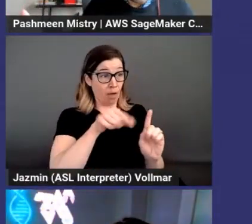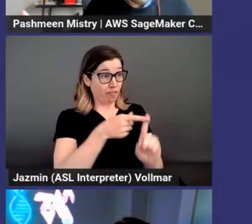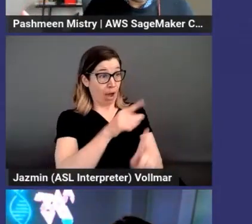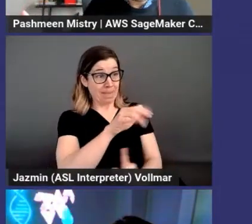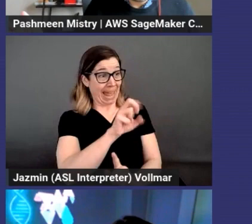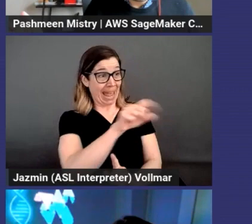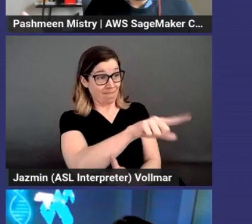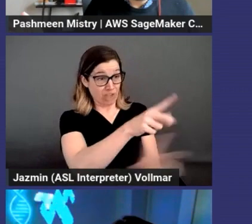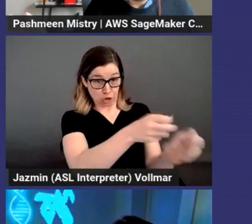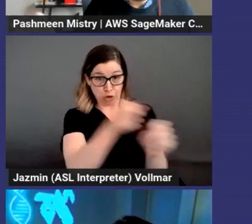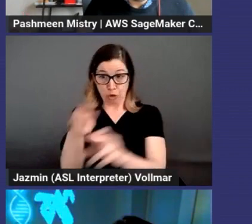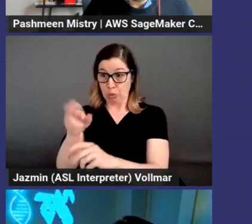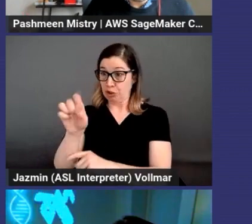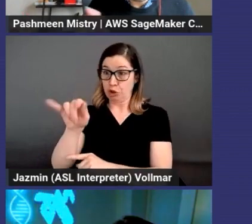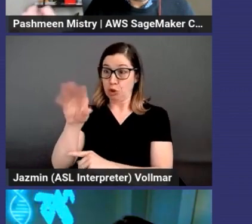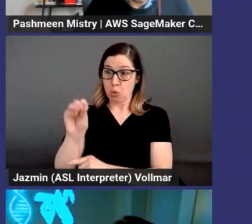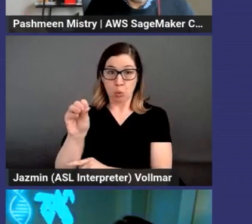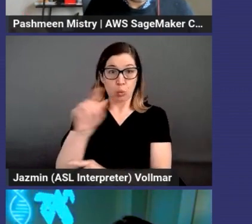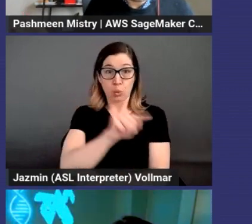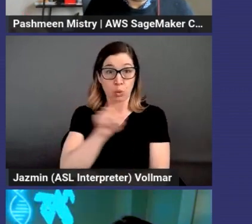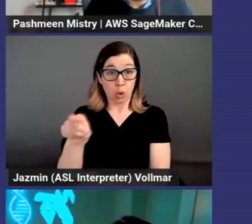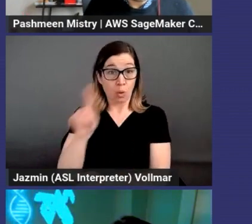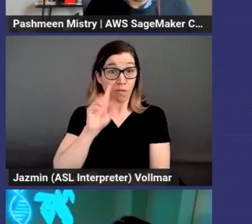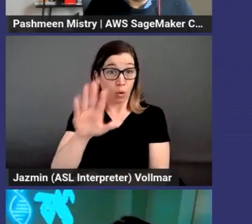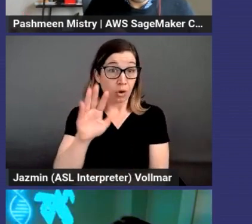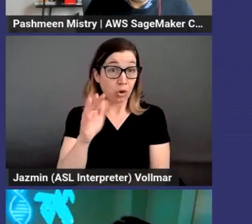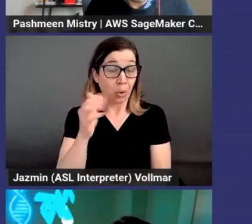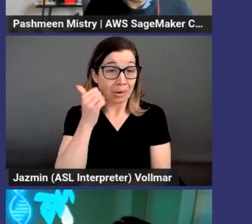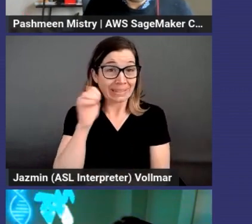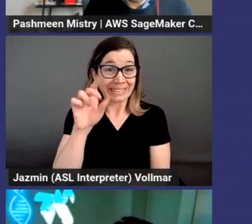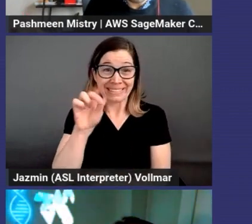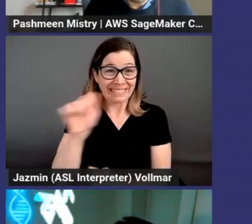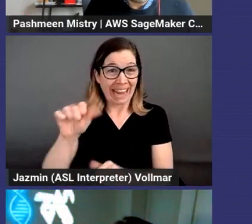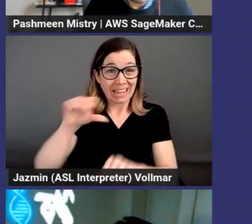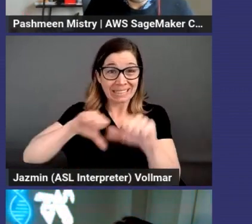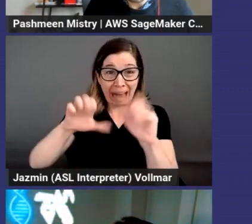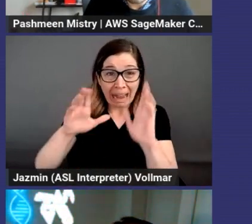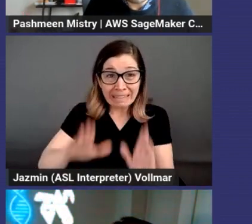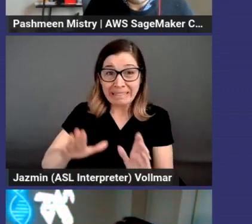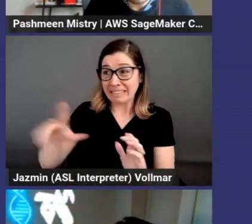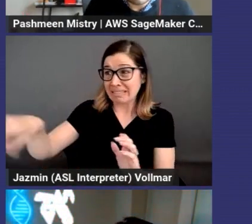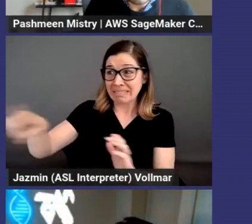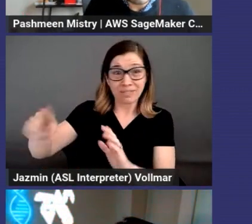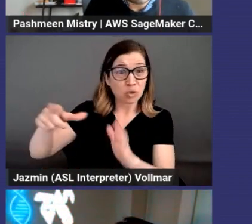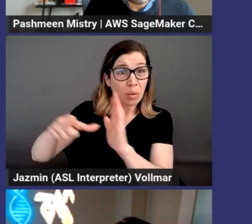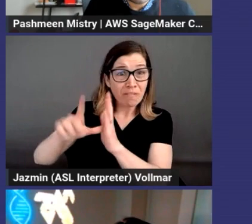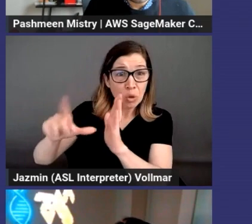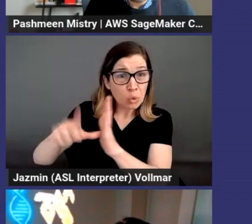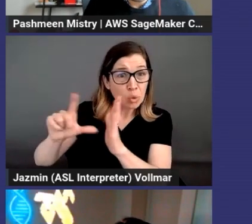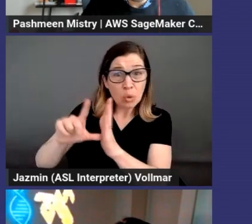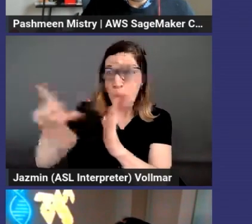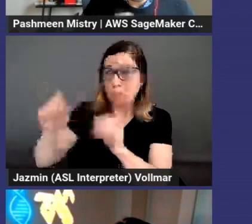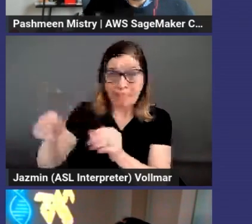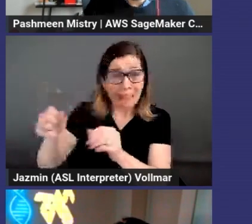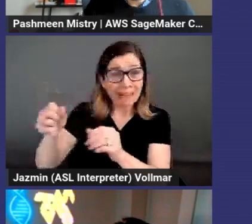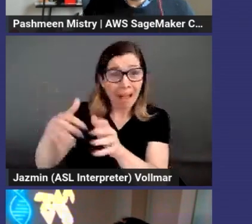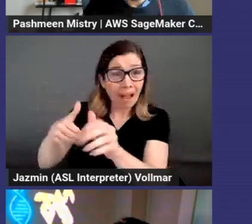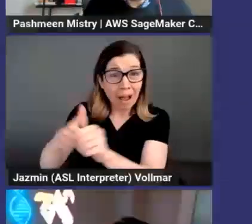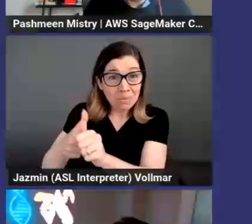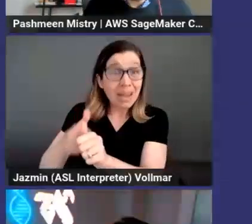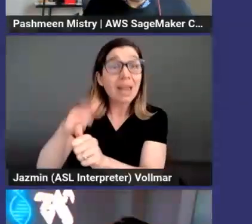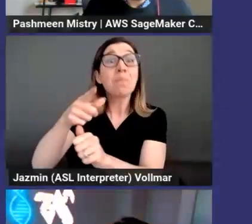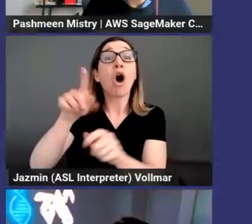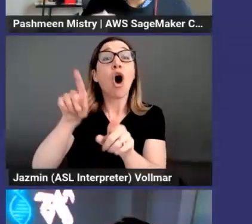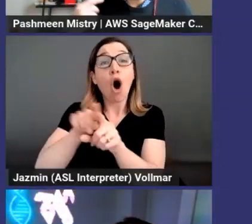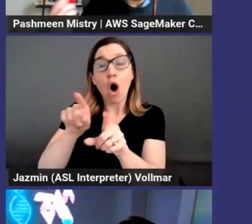to Studio, right? For your data scientists, colleagues to review and update if necessary, but also the other way